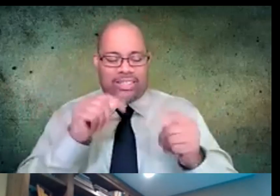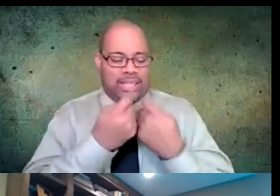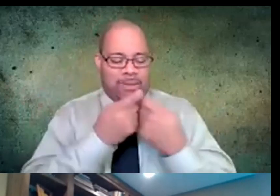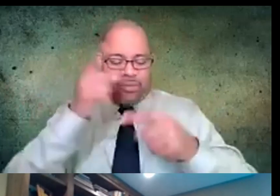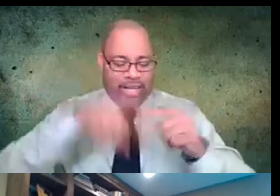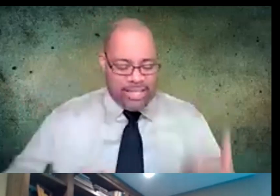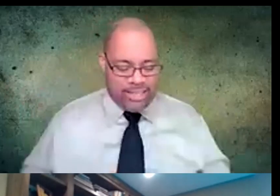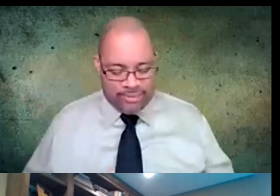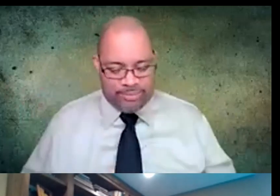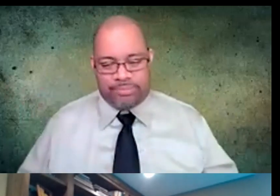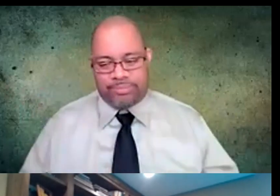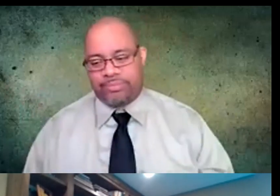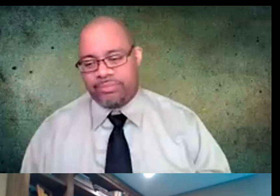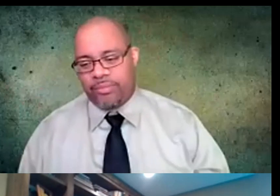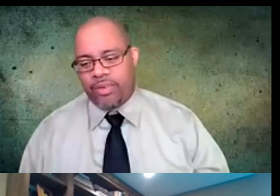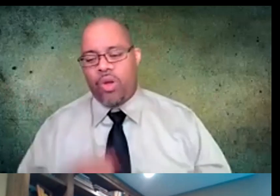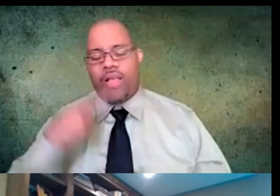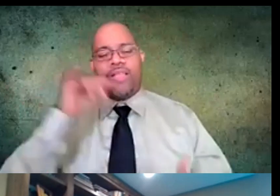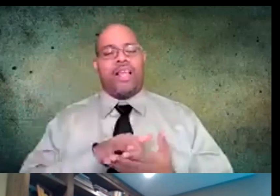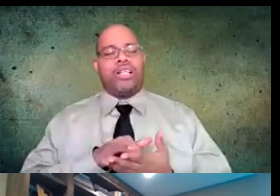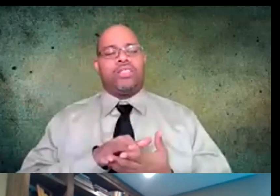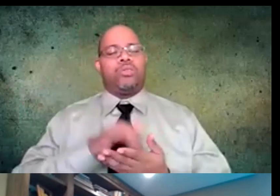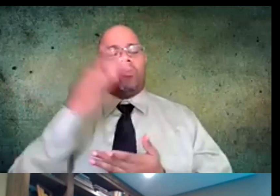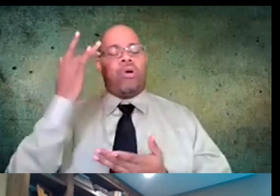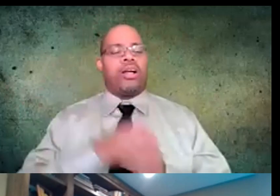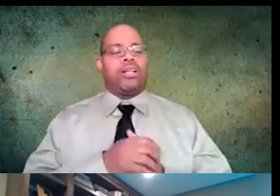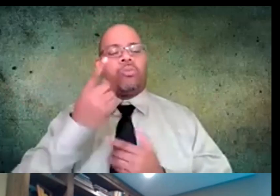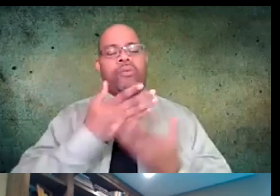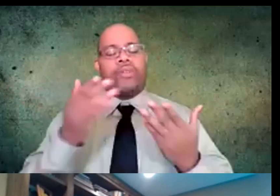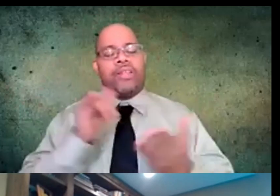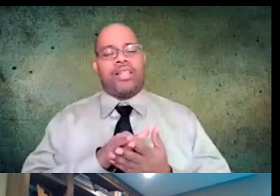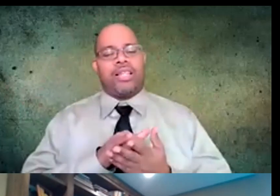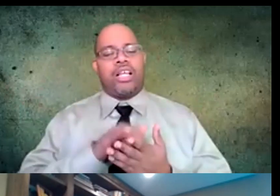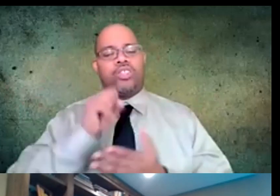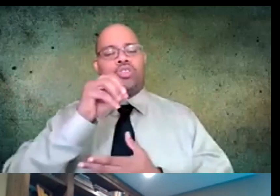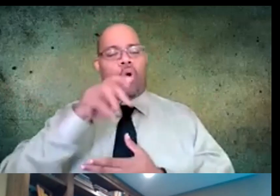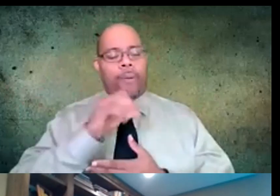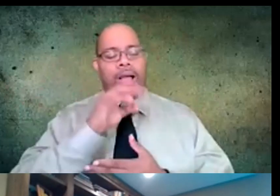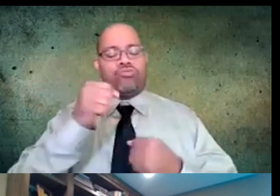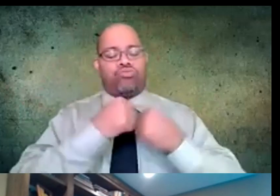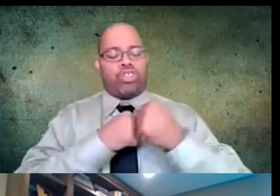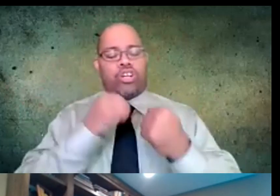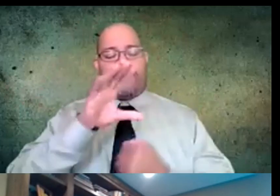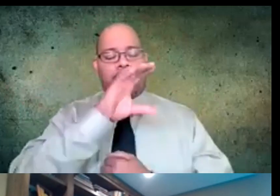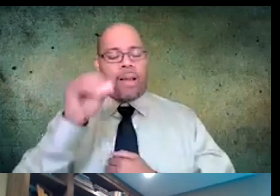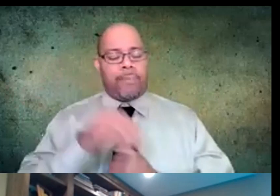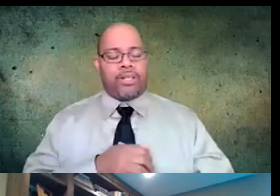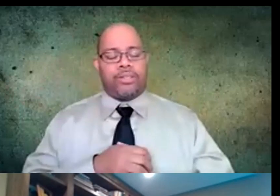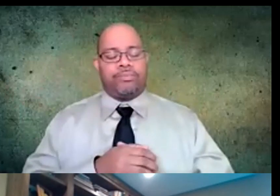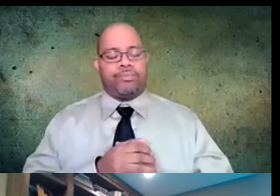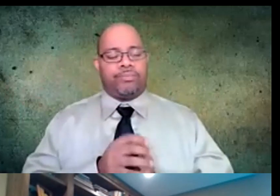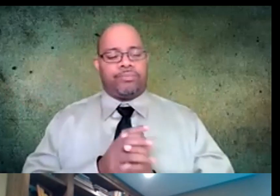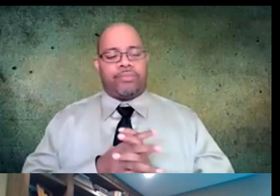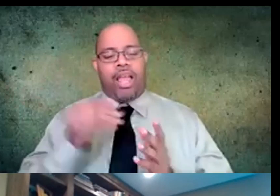manage. So I think that's why, that's one thing, it's the scope and the structure of the company.